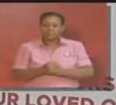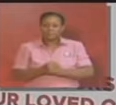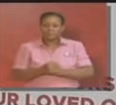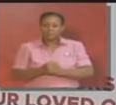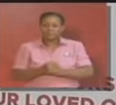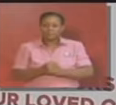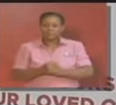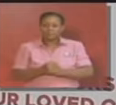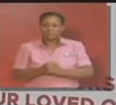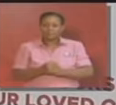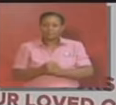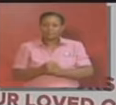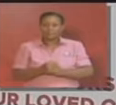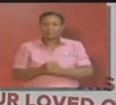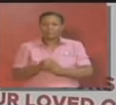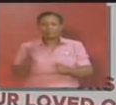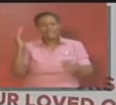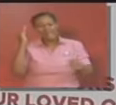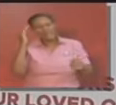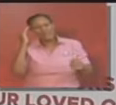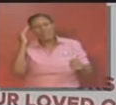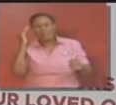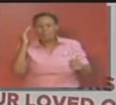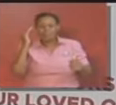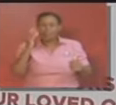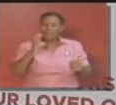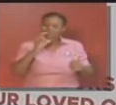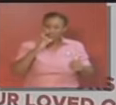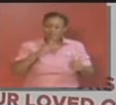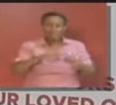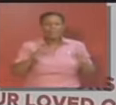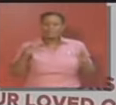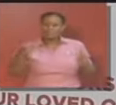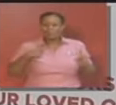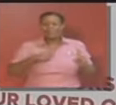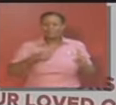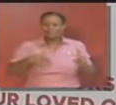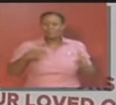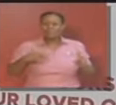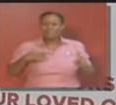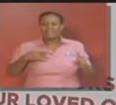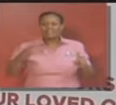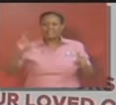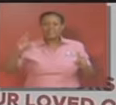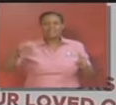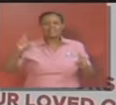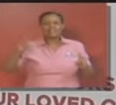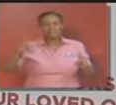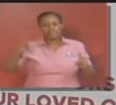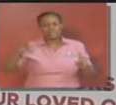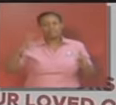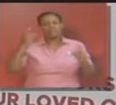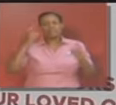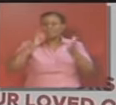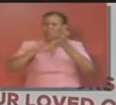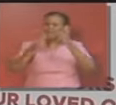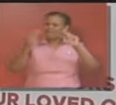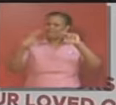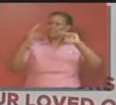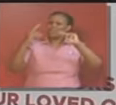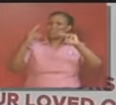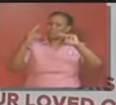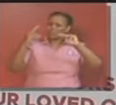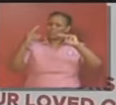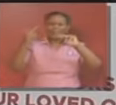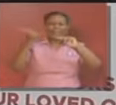much as the numbers were continuing to rise, and they were rising rapidly. Therefore, whenever you hear me say, because I'm going to get